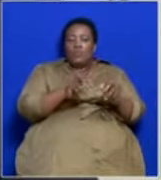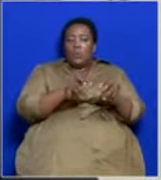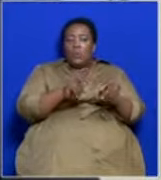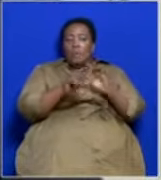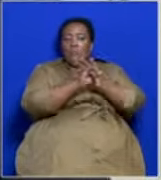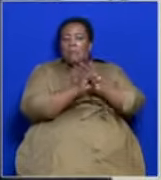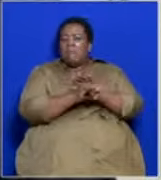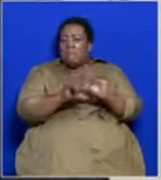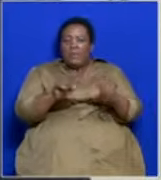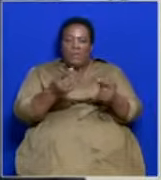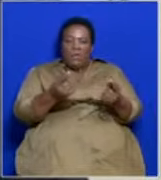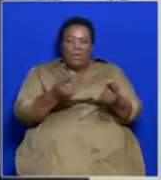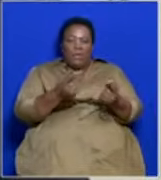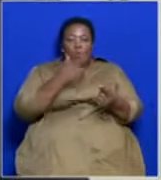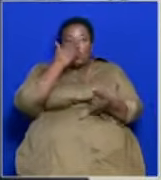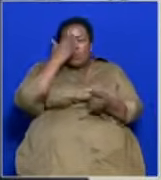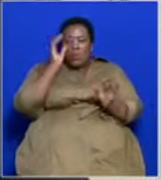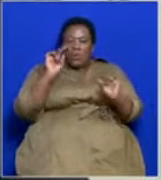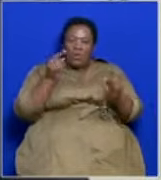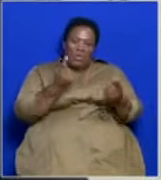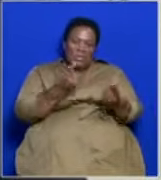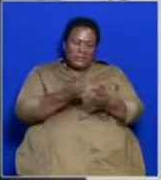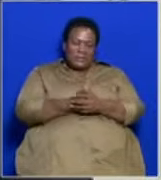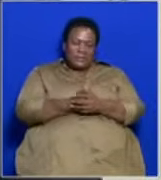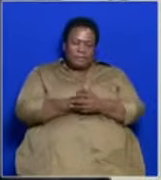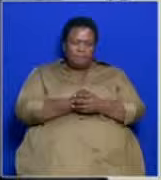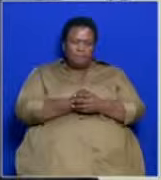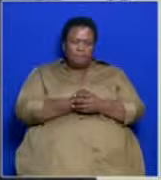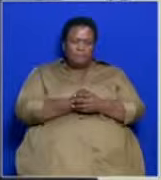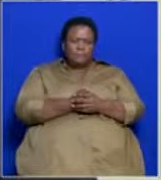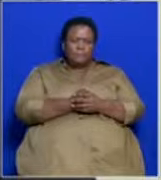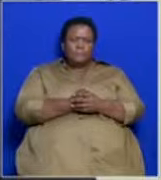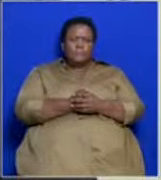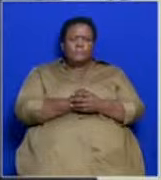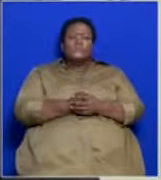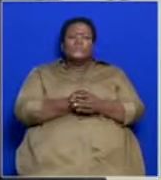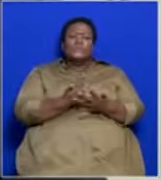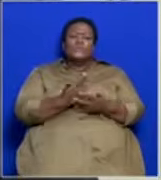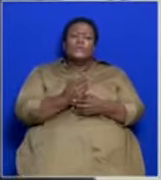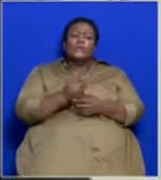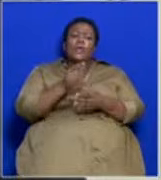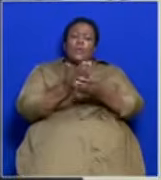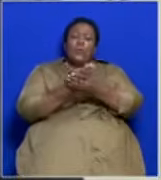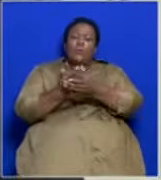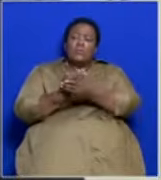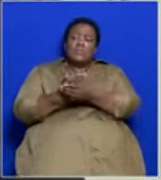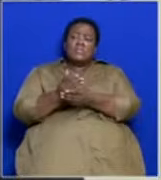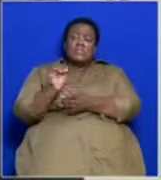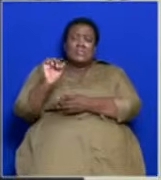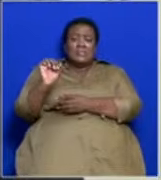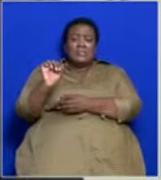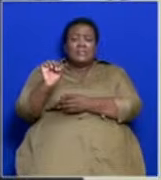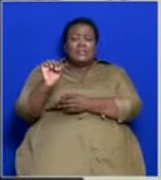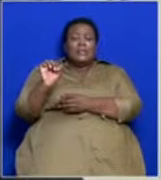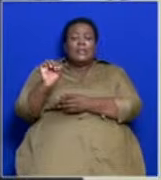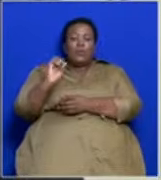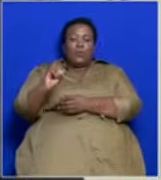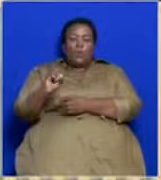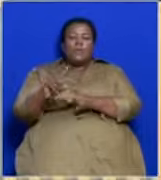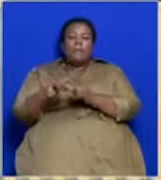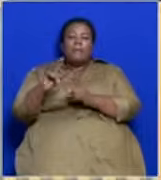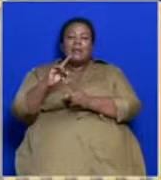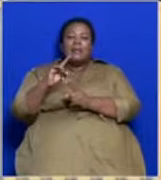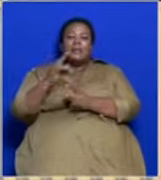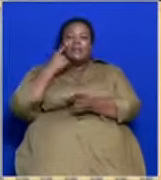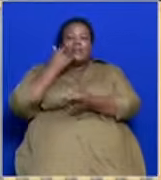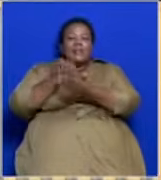stage. There is a prima facie case against EMPD members and the civilian involved.